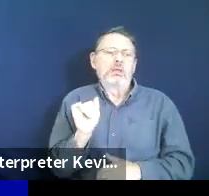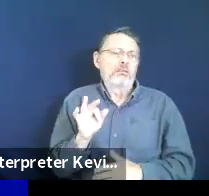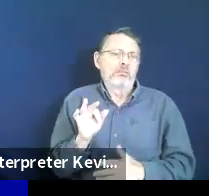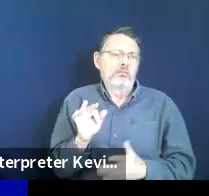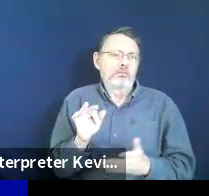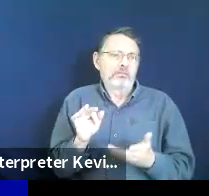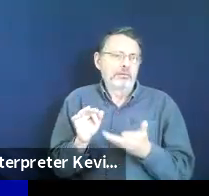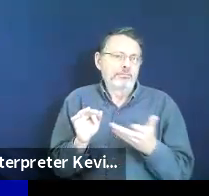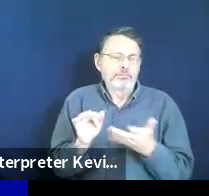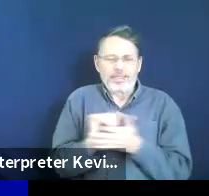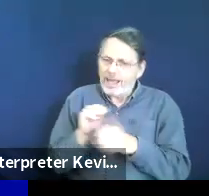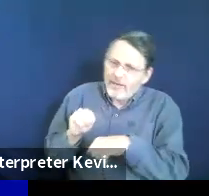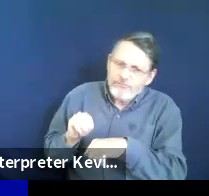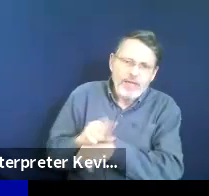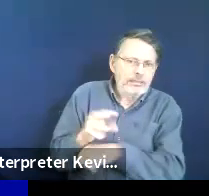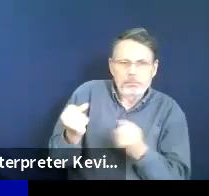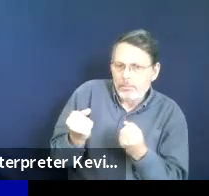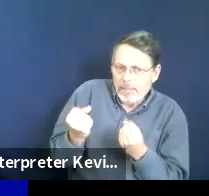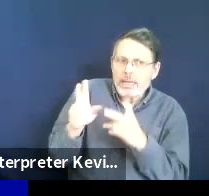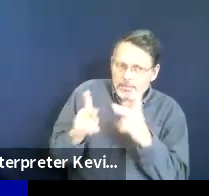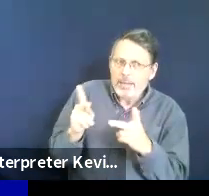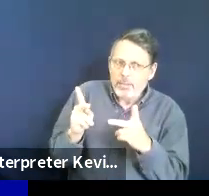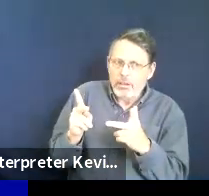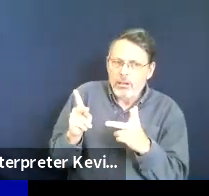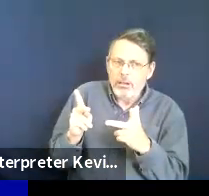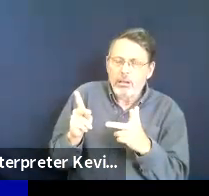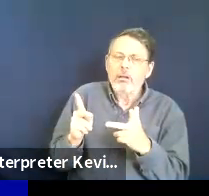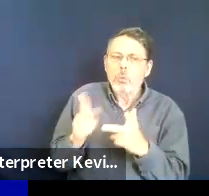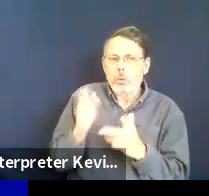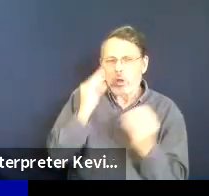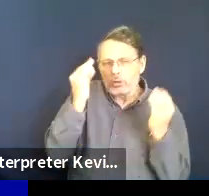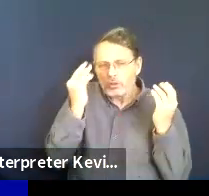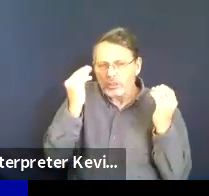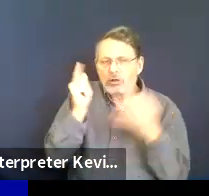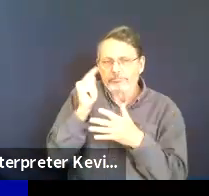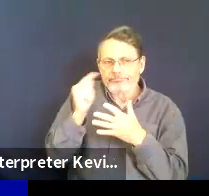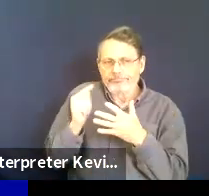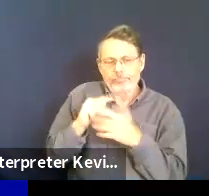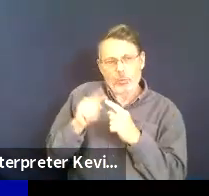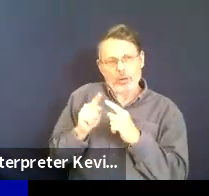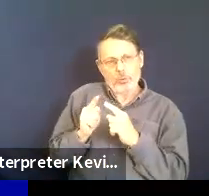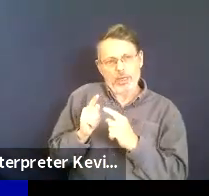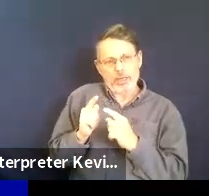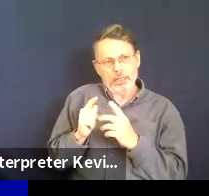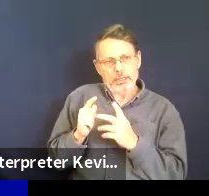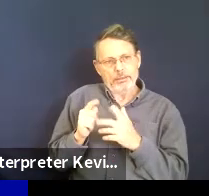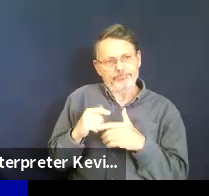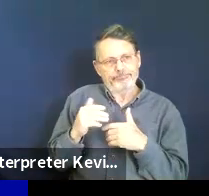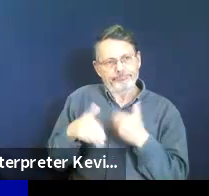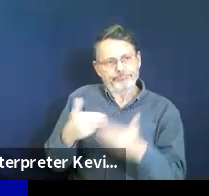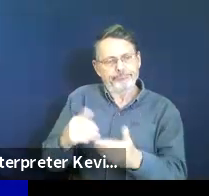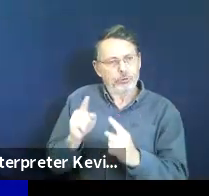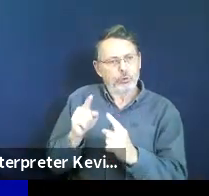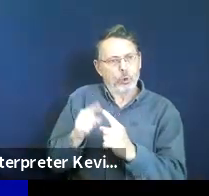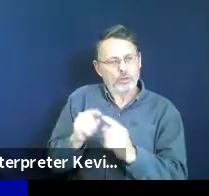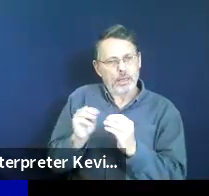you know, it affects a large number of people. And those are things we will consider when we're moving towards a more formal voluntary resolution agreement,